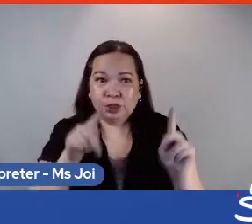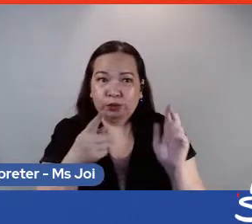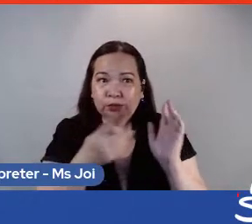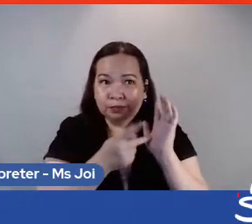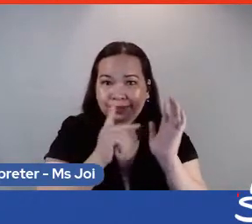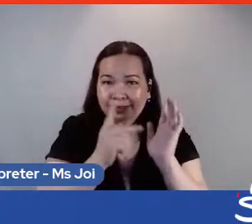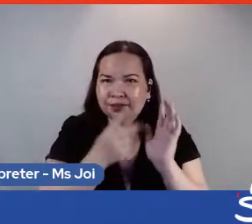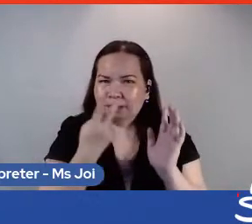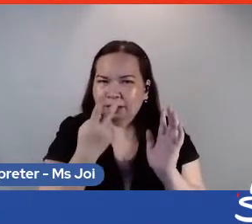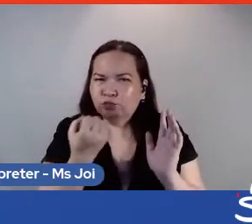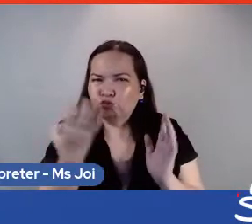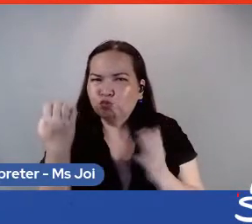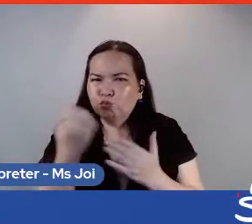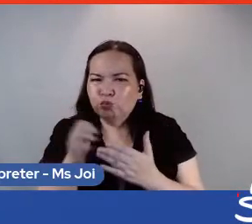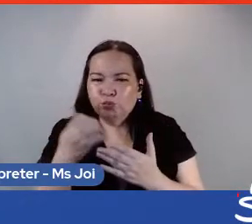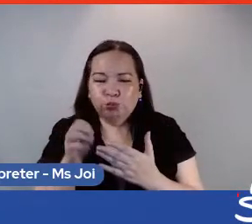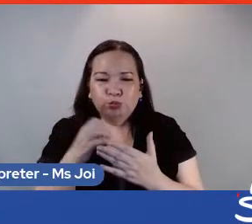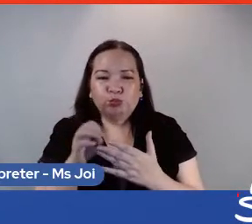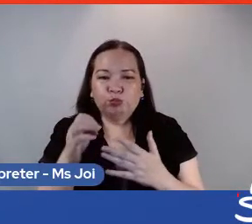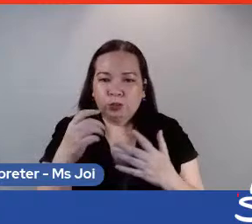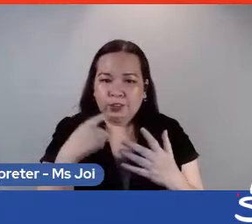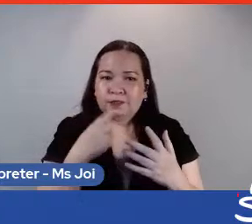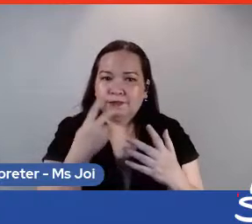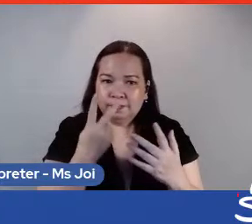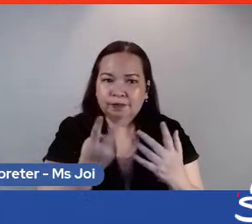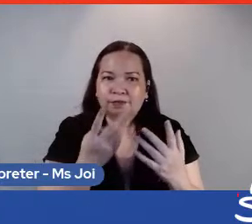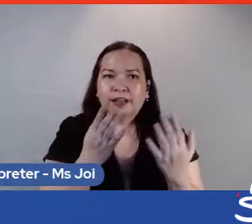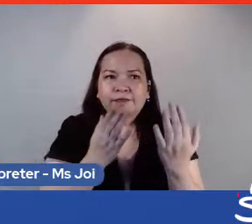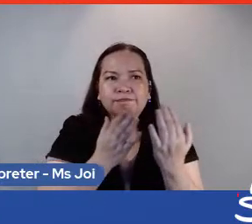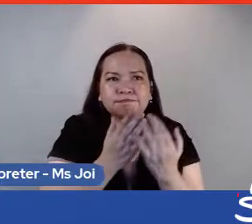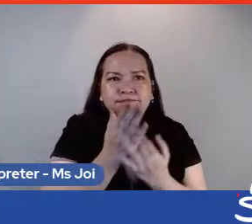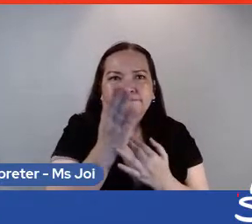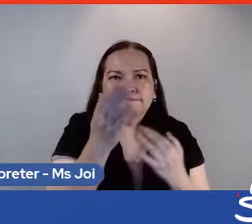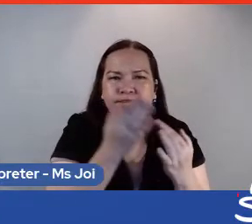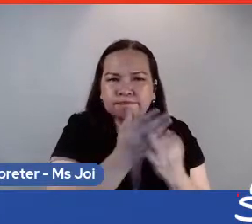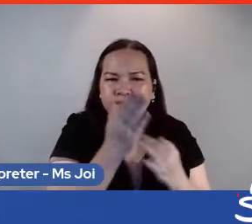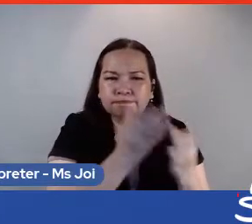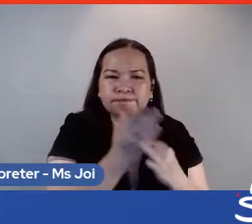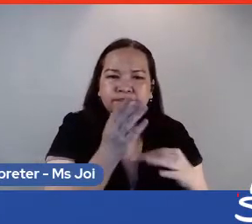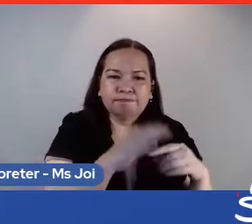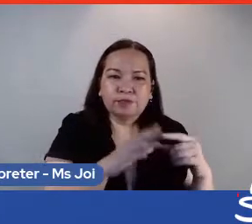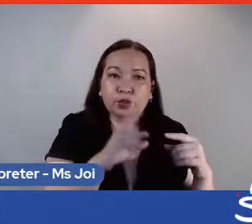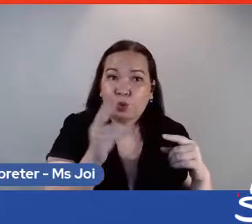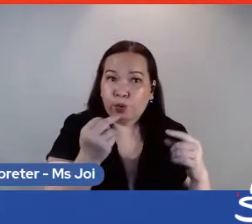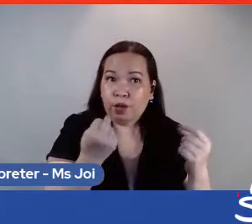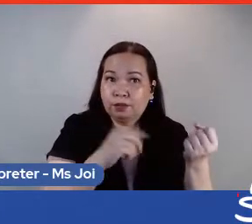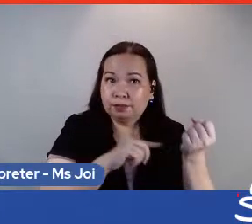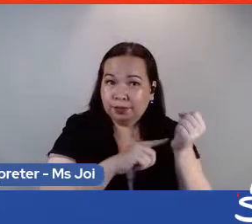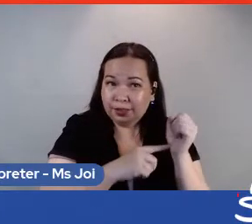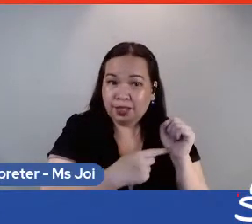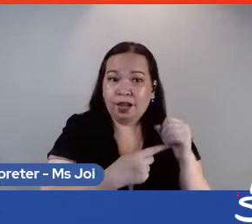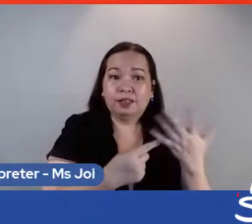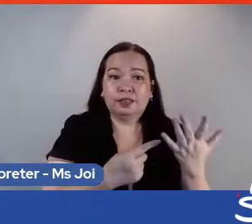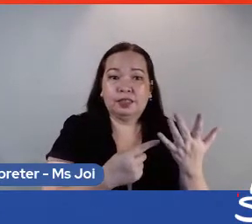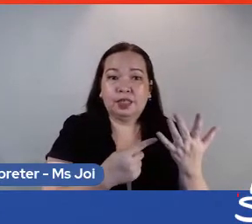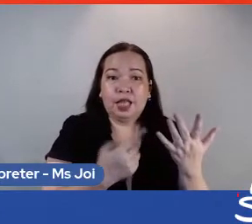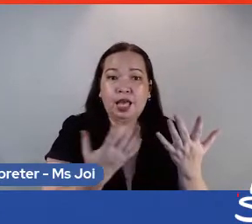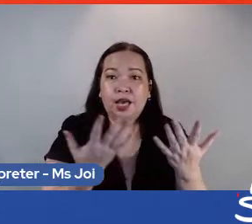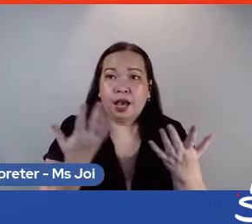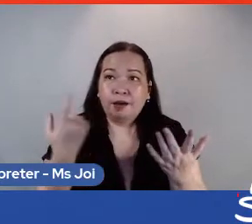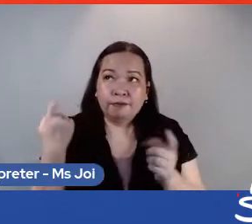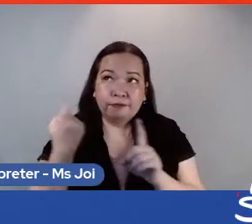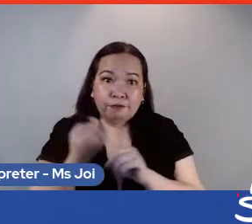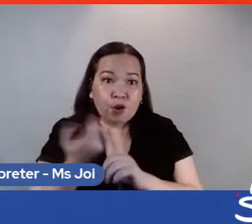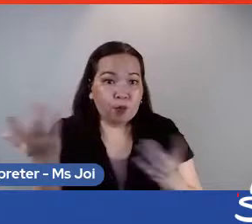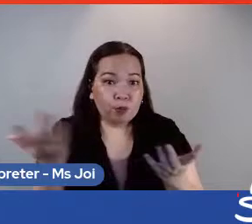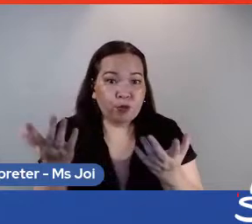the spend, you can also see the page transparency, and it gives you an idea of when it was created, and where the admins are from, right? So